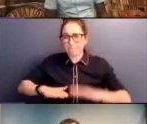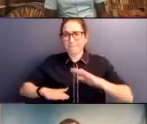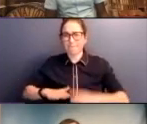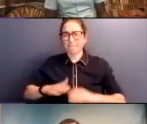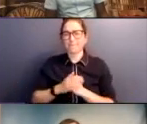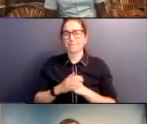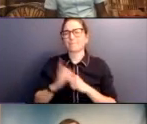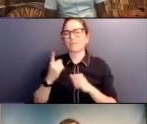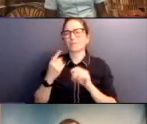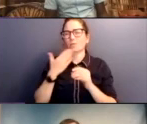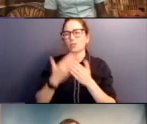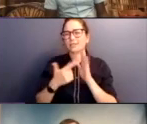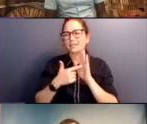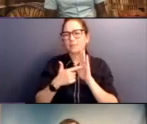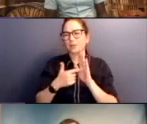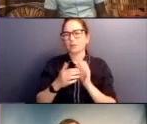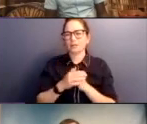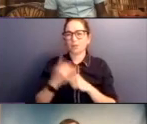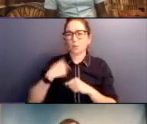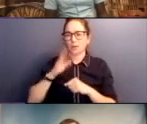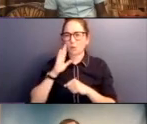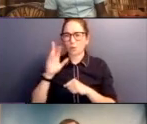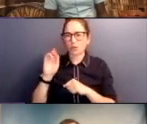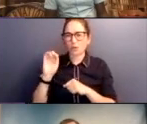song, We Will Rock You.